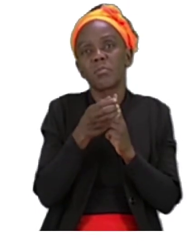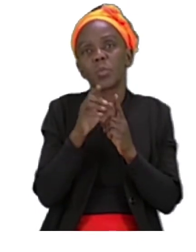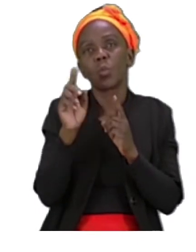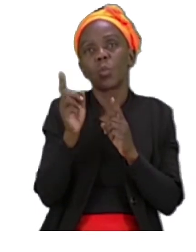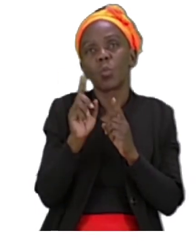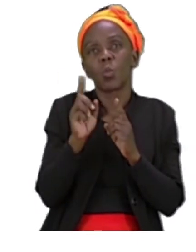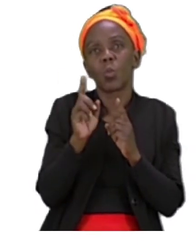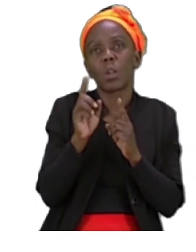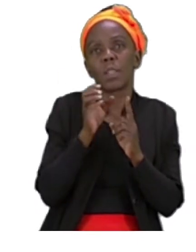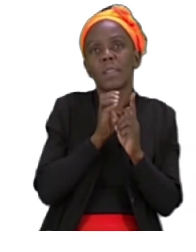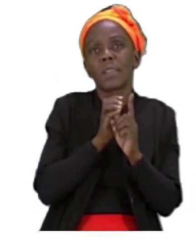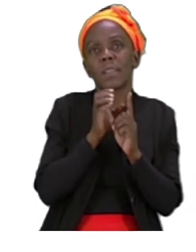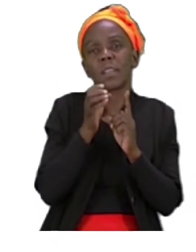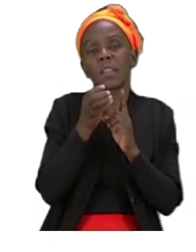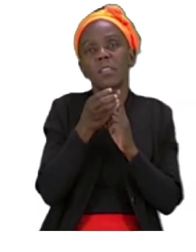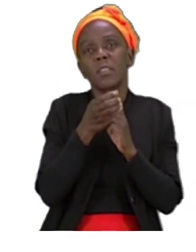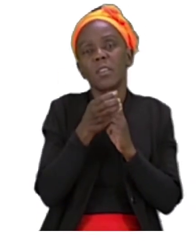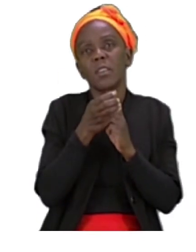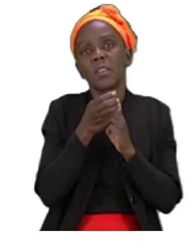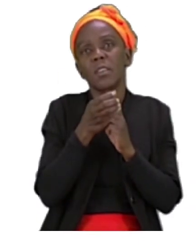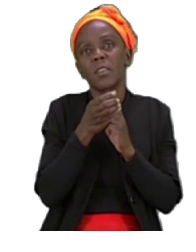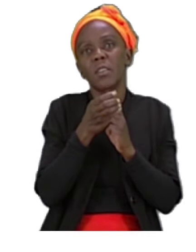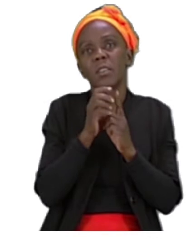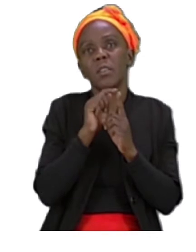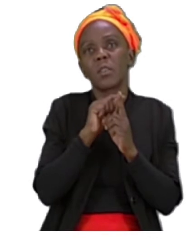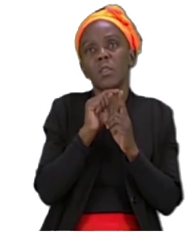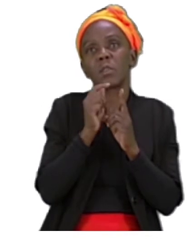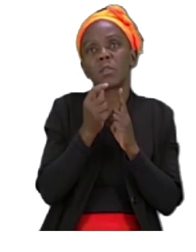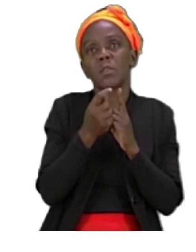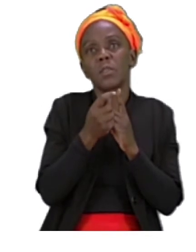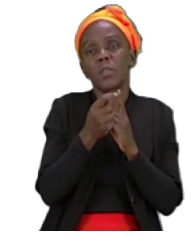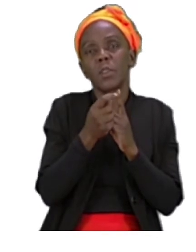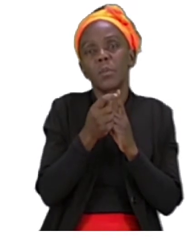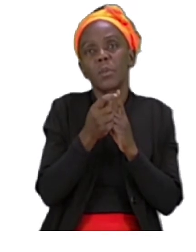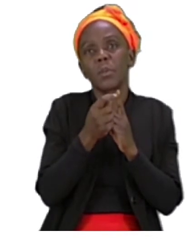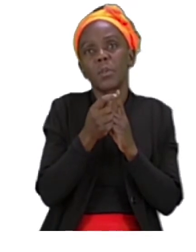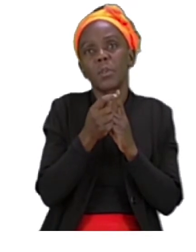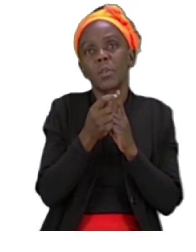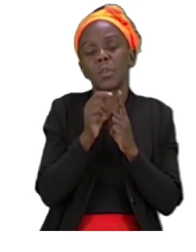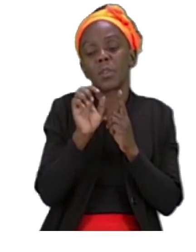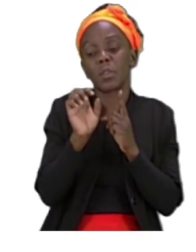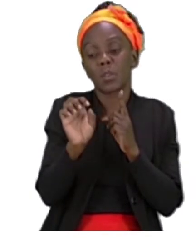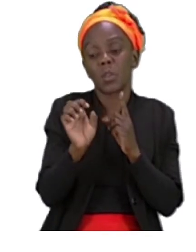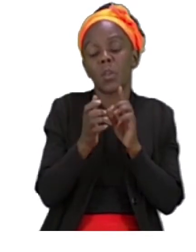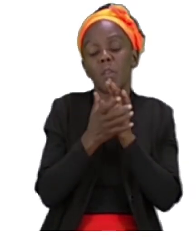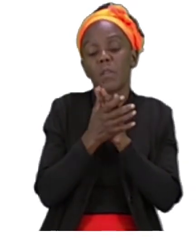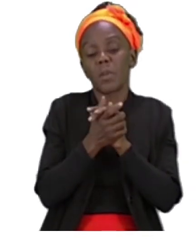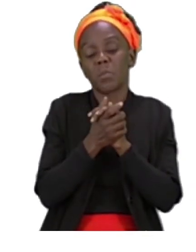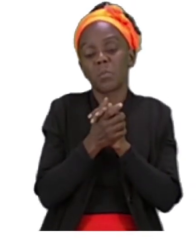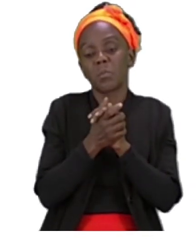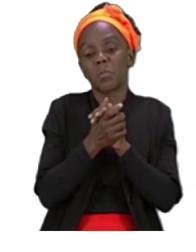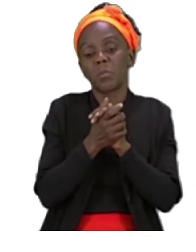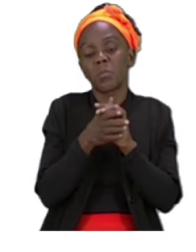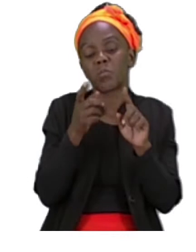or tribe is your friend from? Is it the same one as yours?